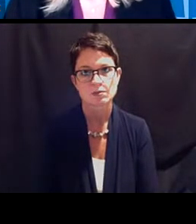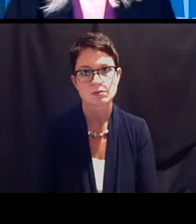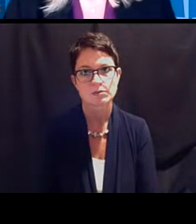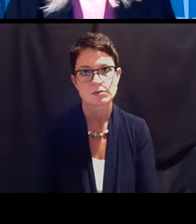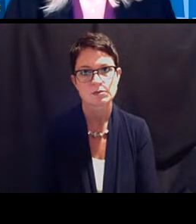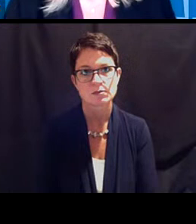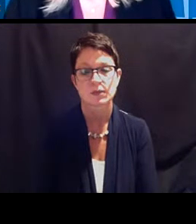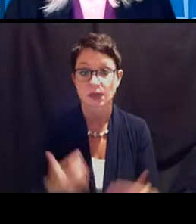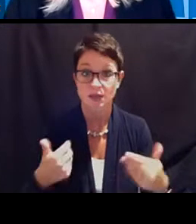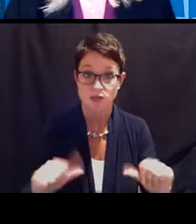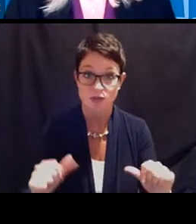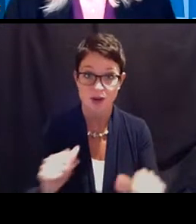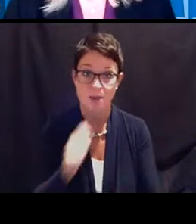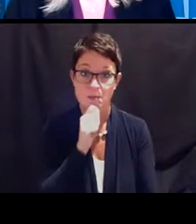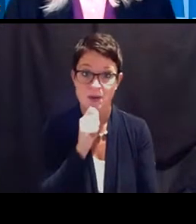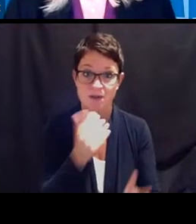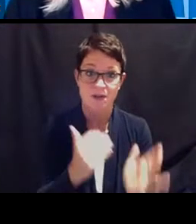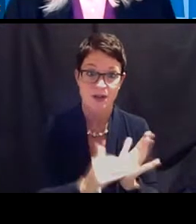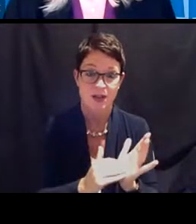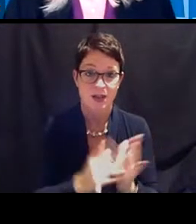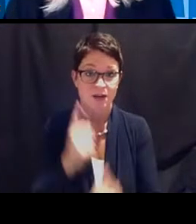Can we try the microphone again?